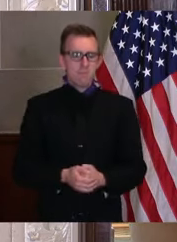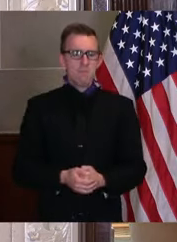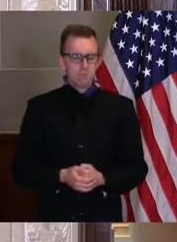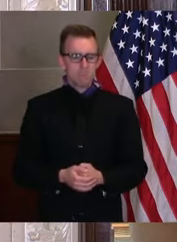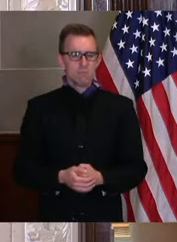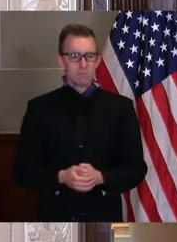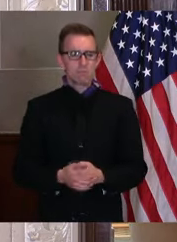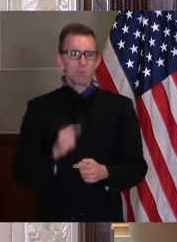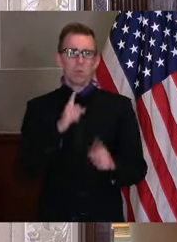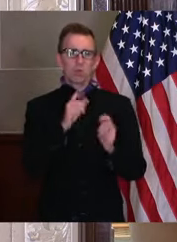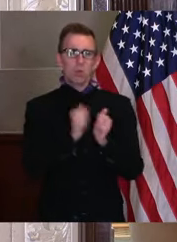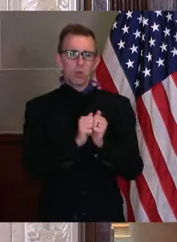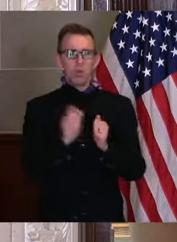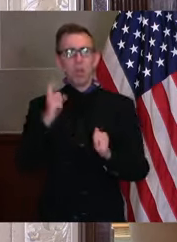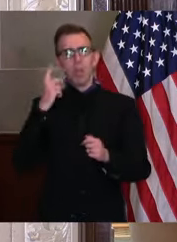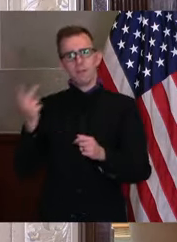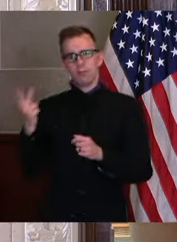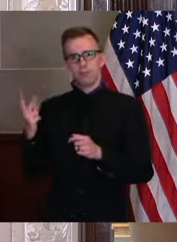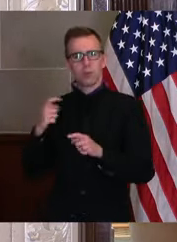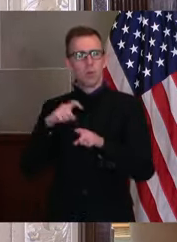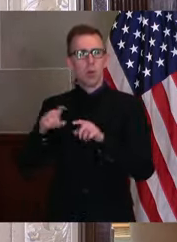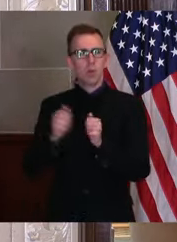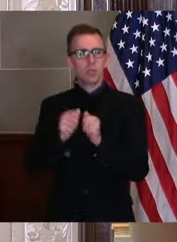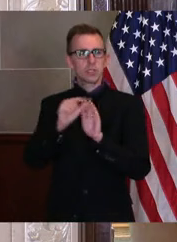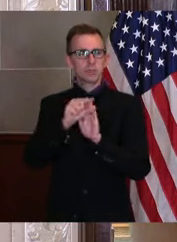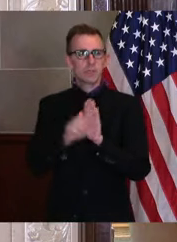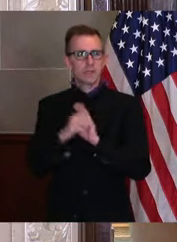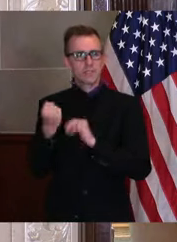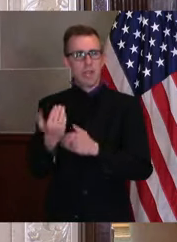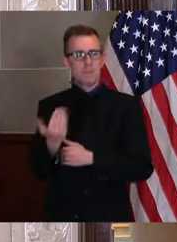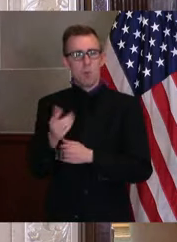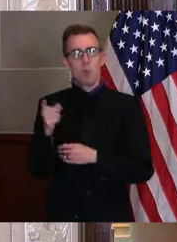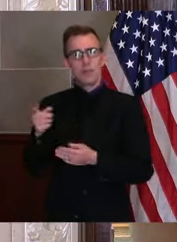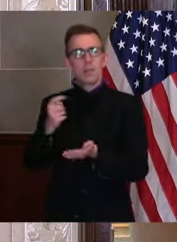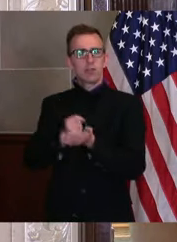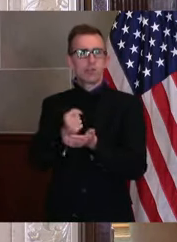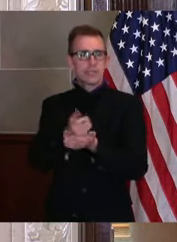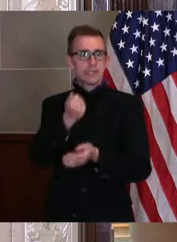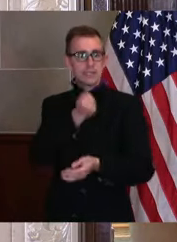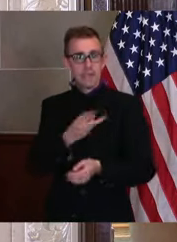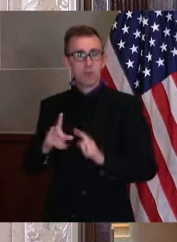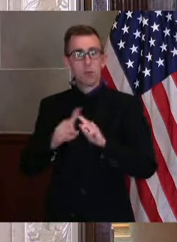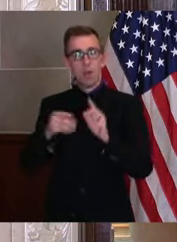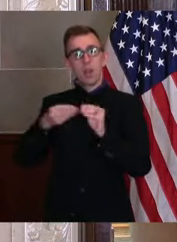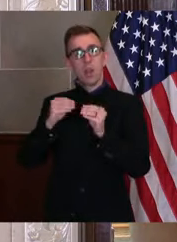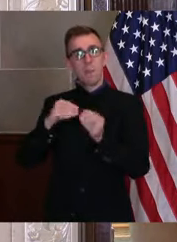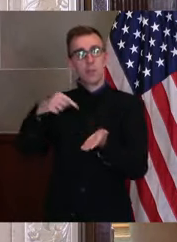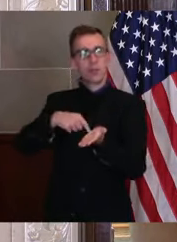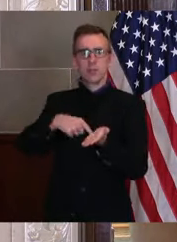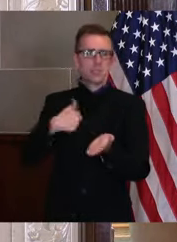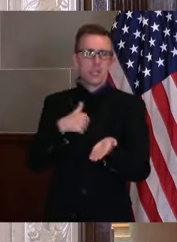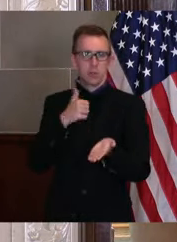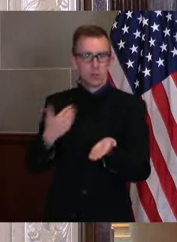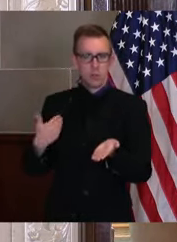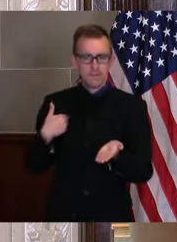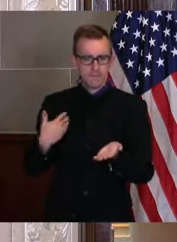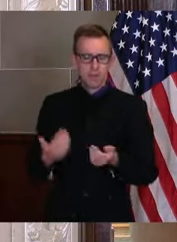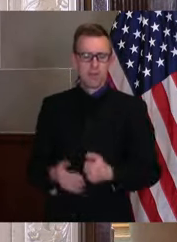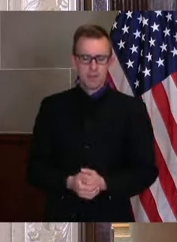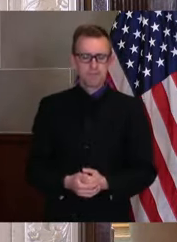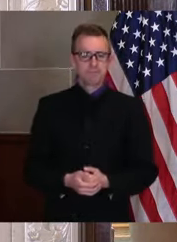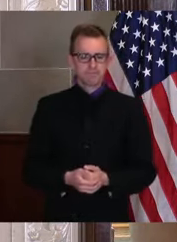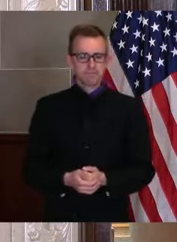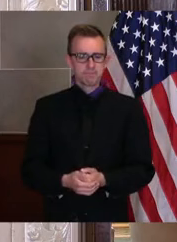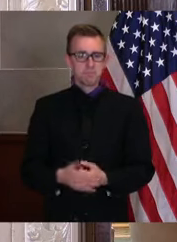Anecdotally, we talked to Governor. I was on a phone call with Springfield Saturday morning, and they had treated several patients, but I don't have that cumulative number.